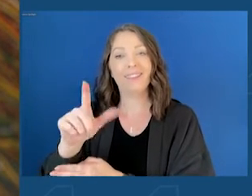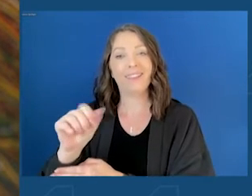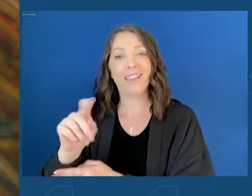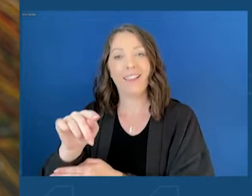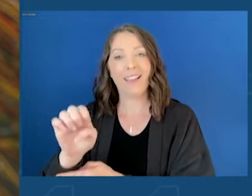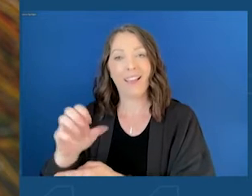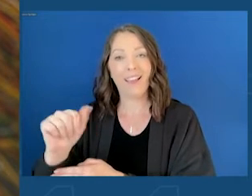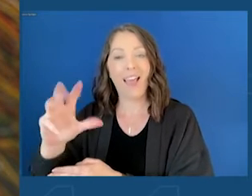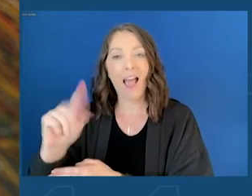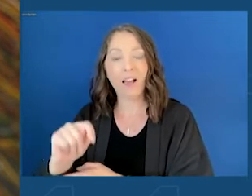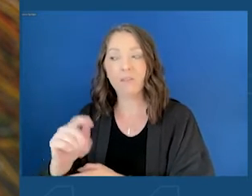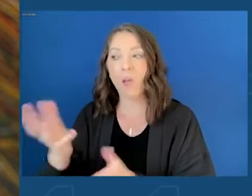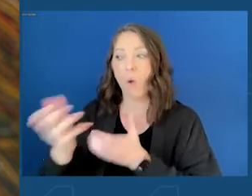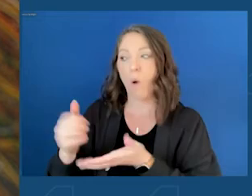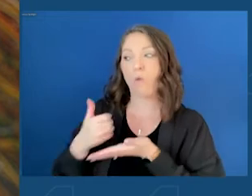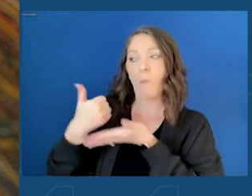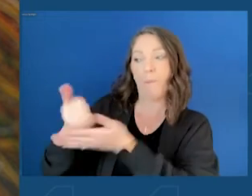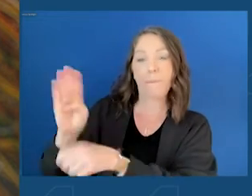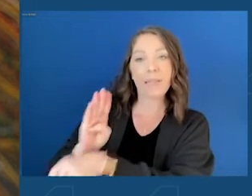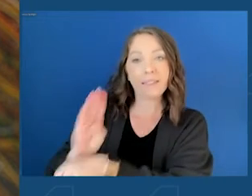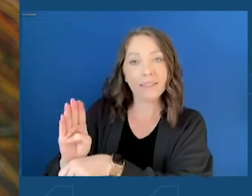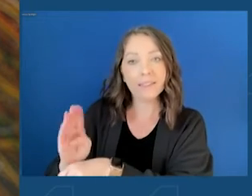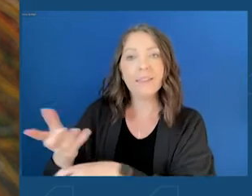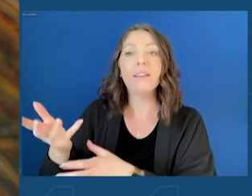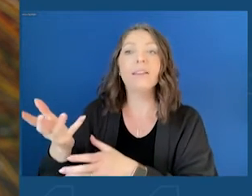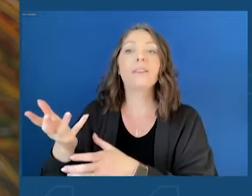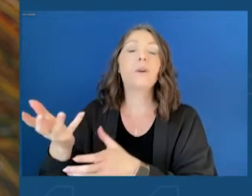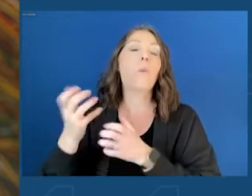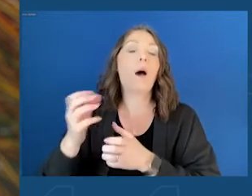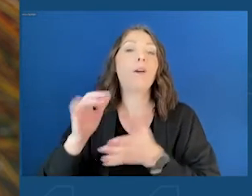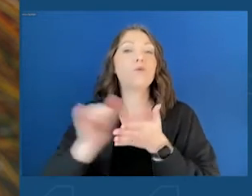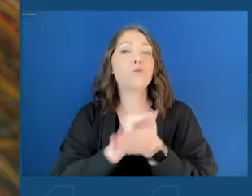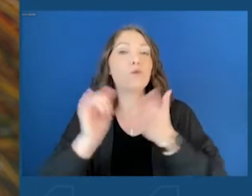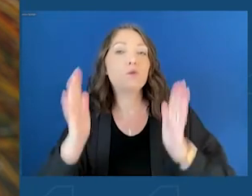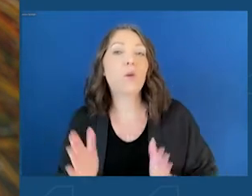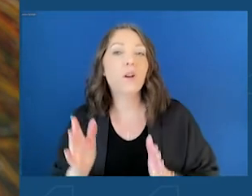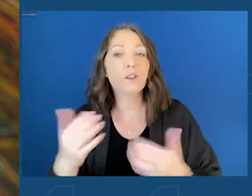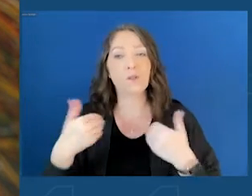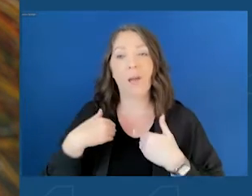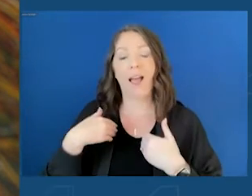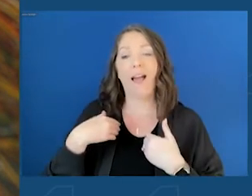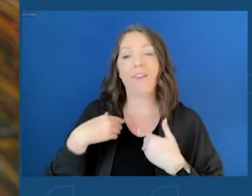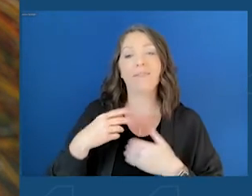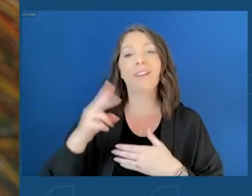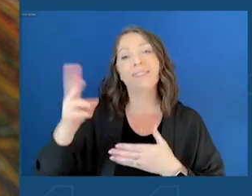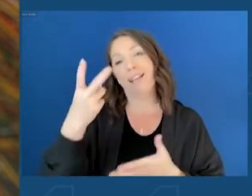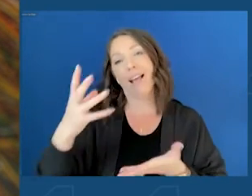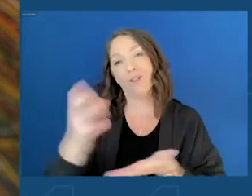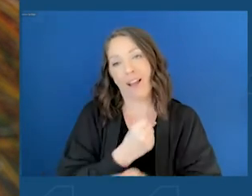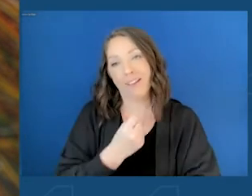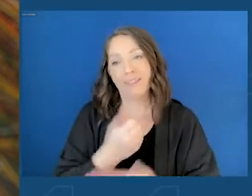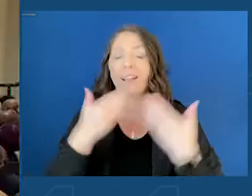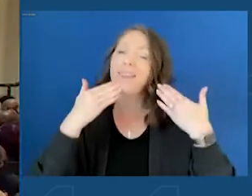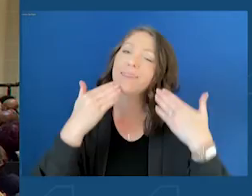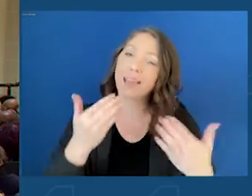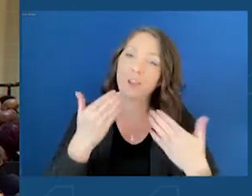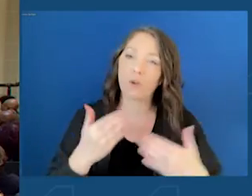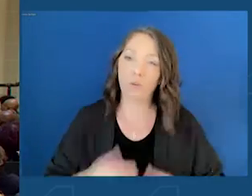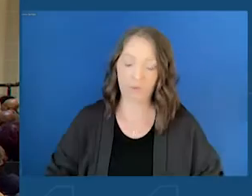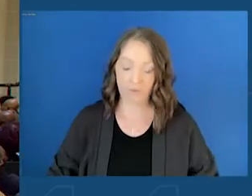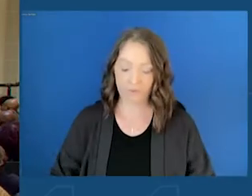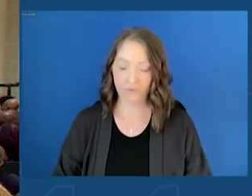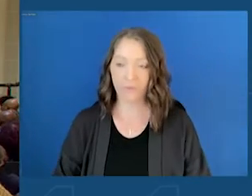need and give millions of New Yorkers the second chance they deserve. Thank you very much. Thank